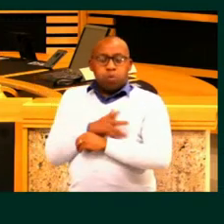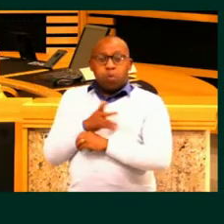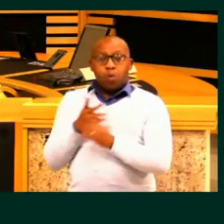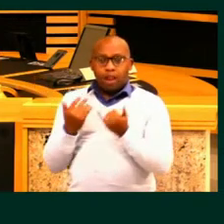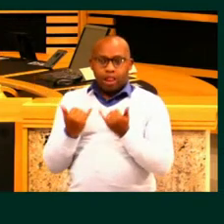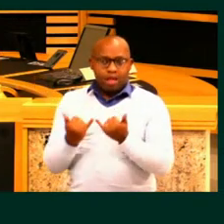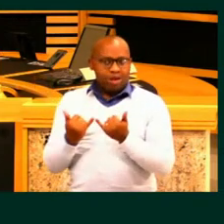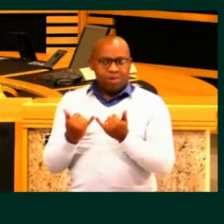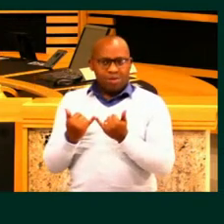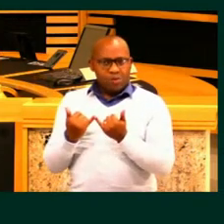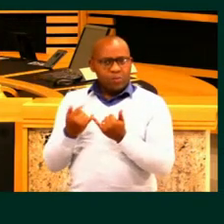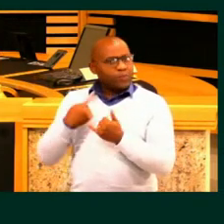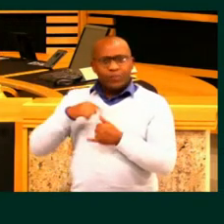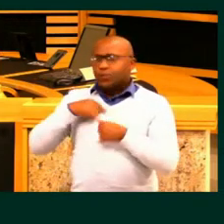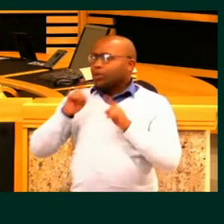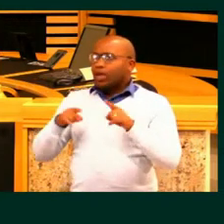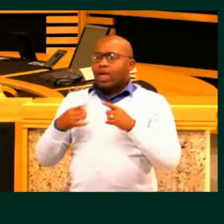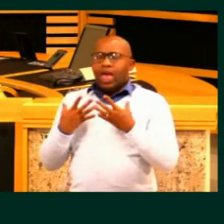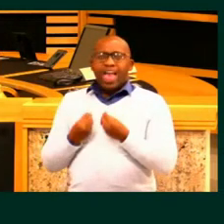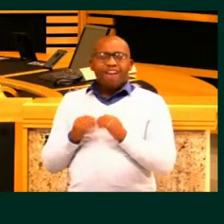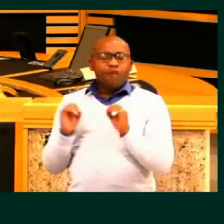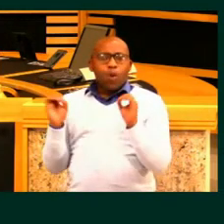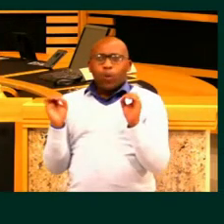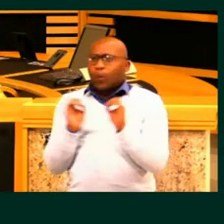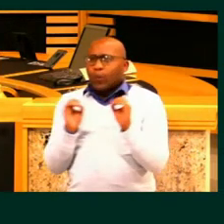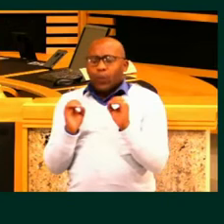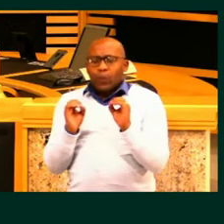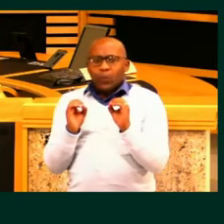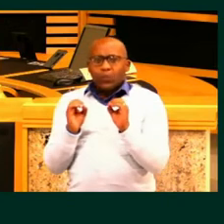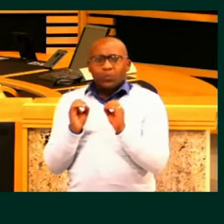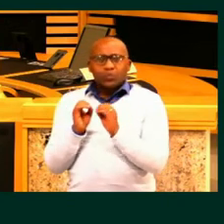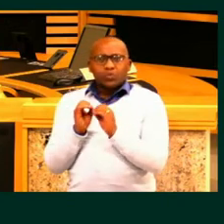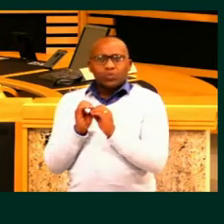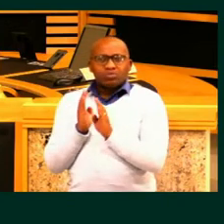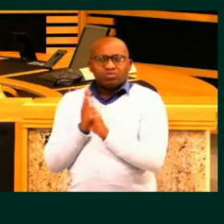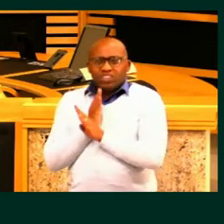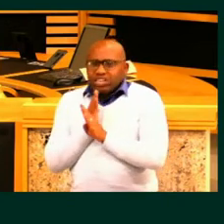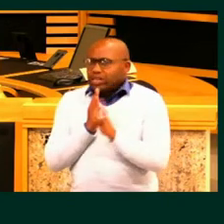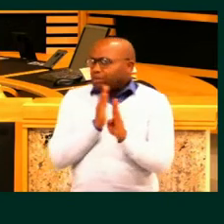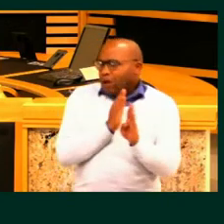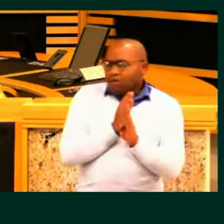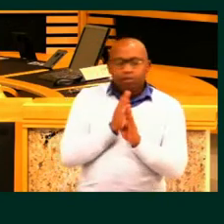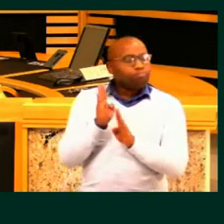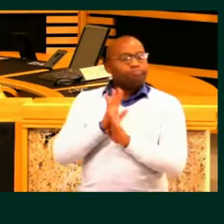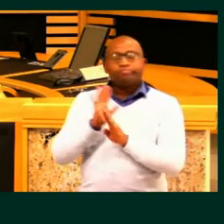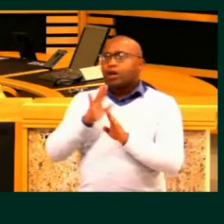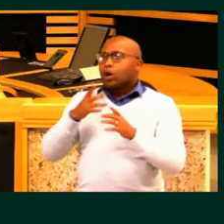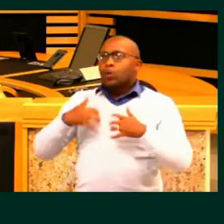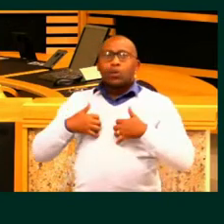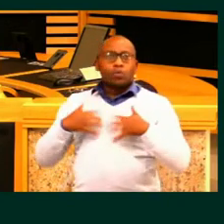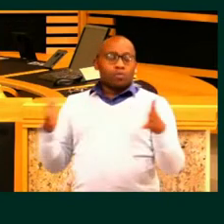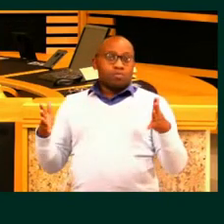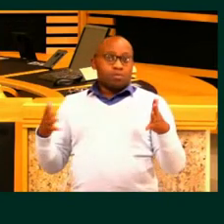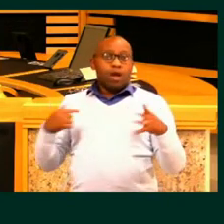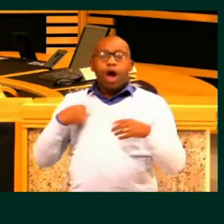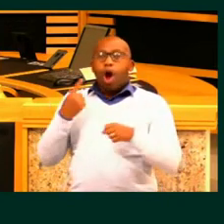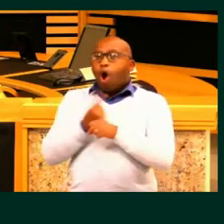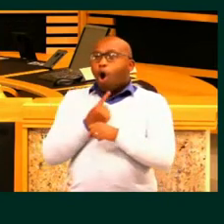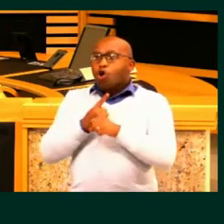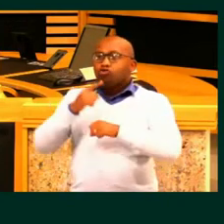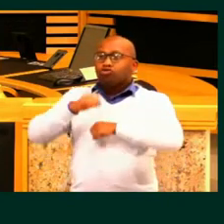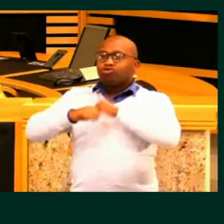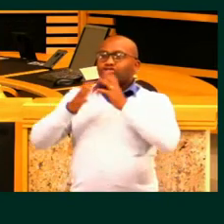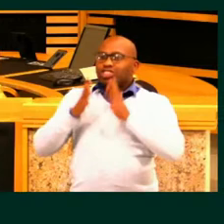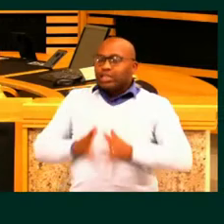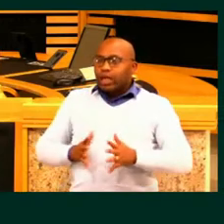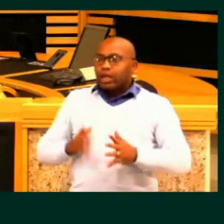talking about and fortunately I speak because I work with engineers I don't know those